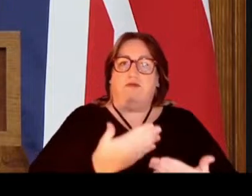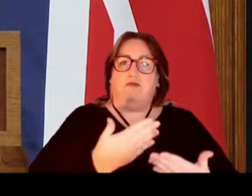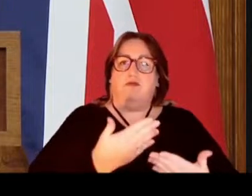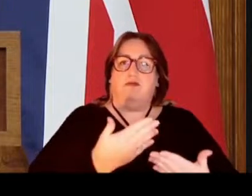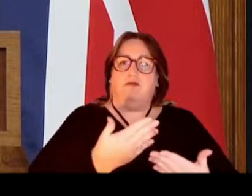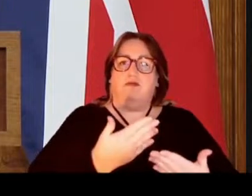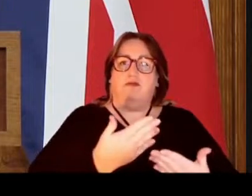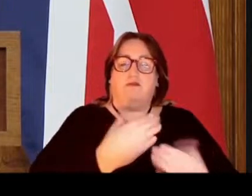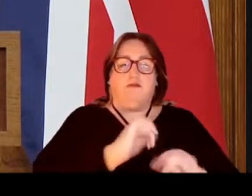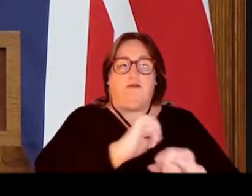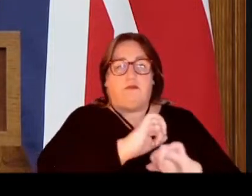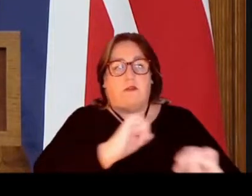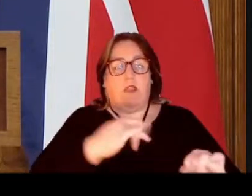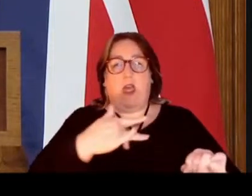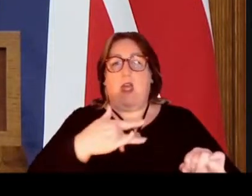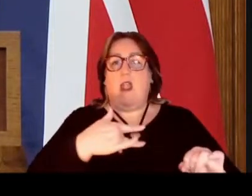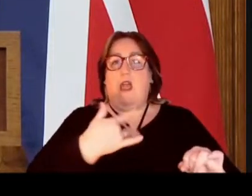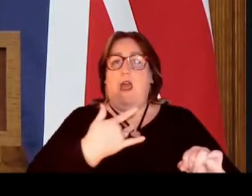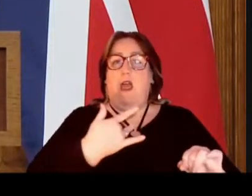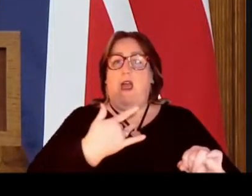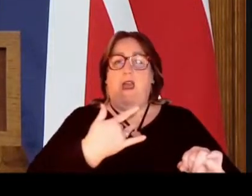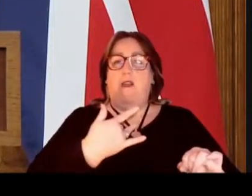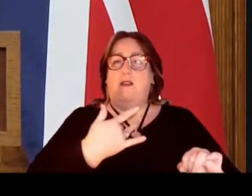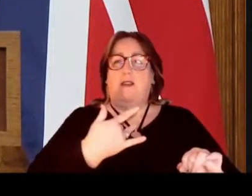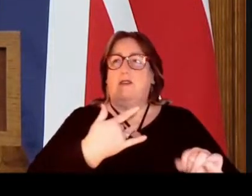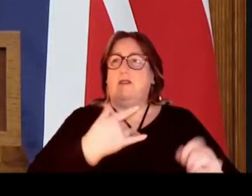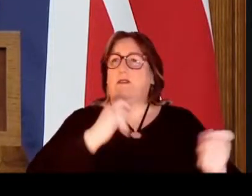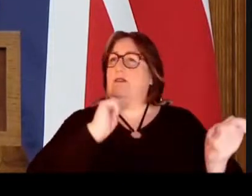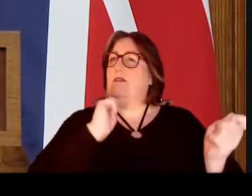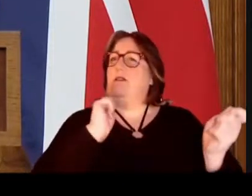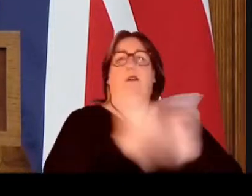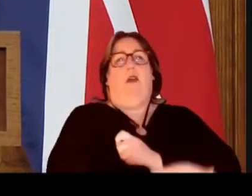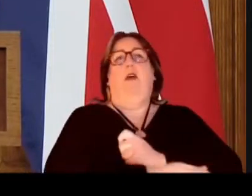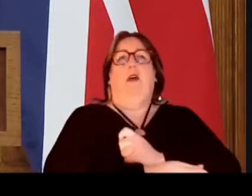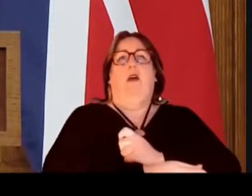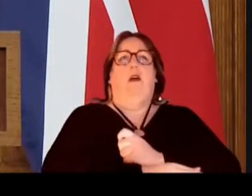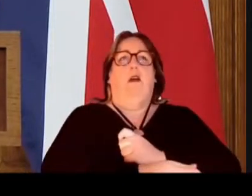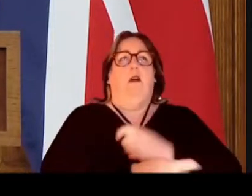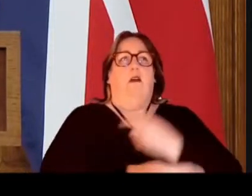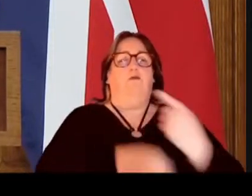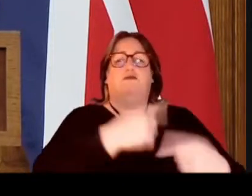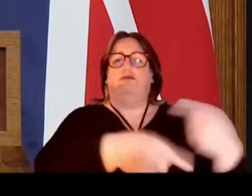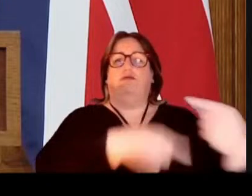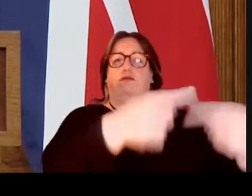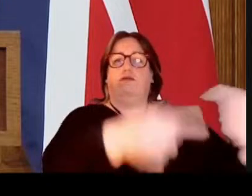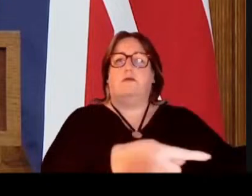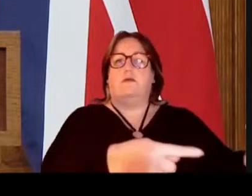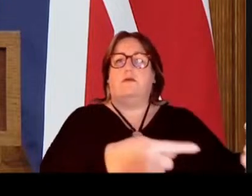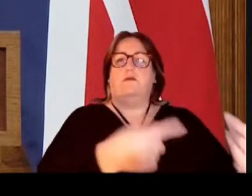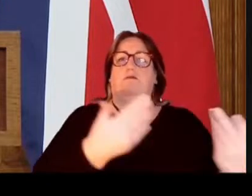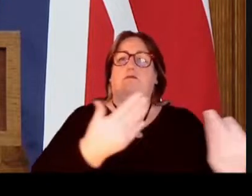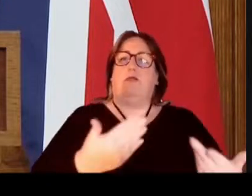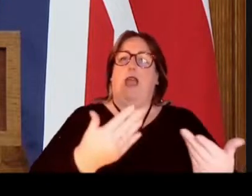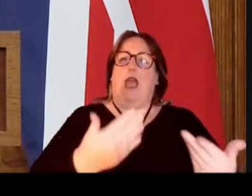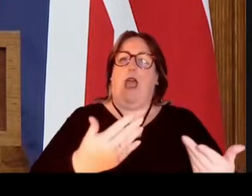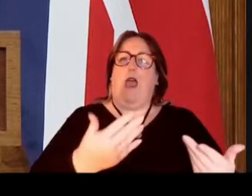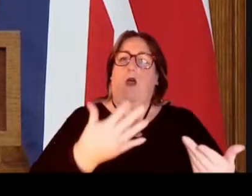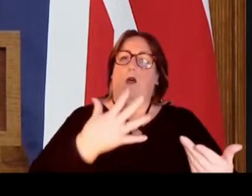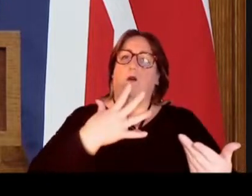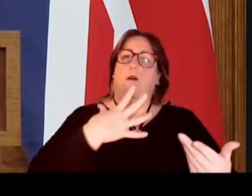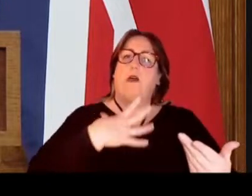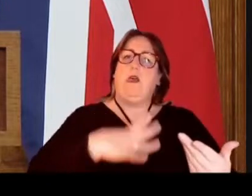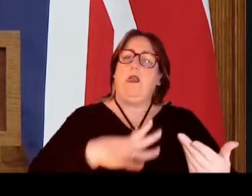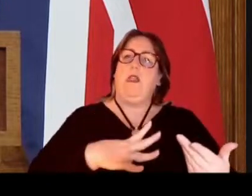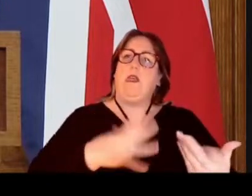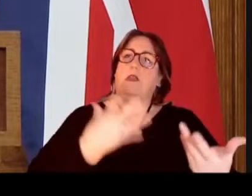same. So before I turn to the questions that must now be answered, for the families